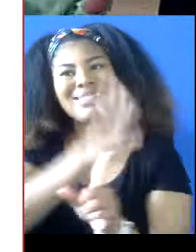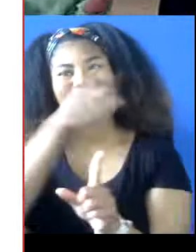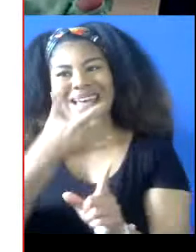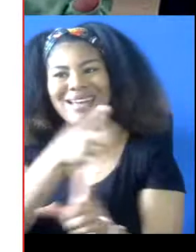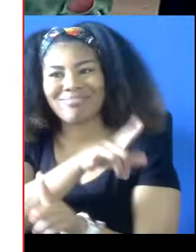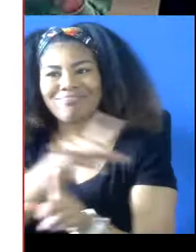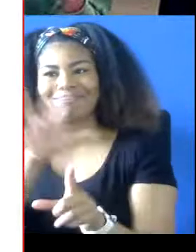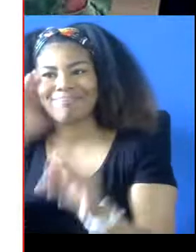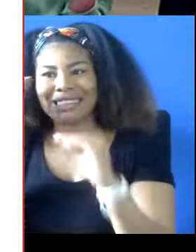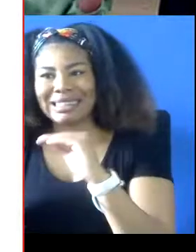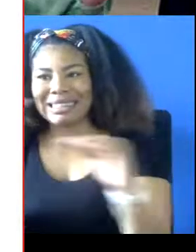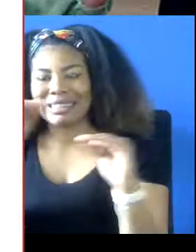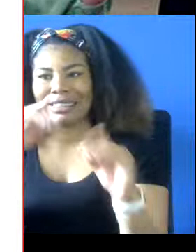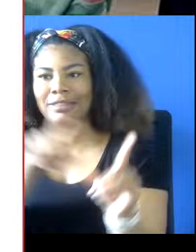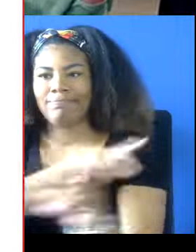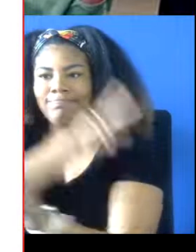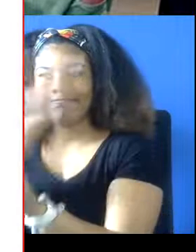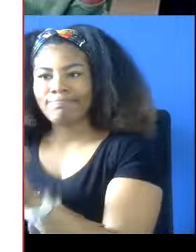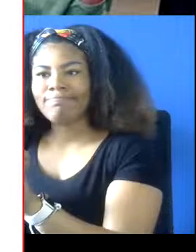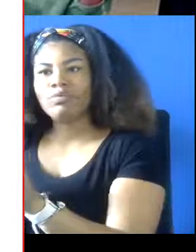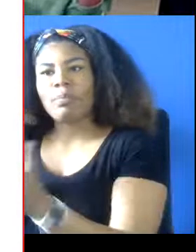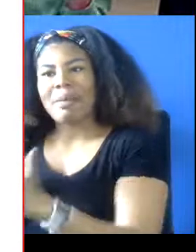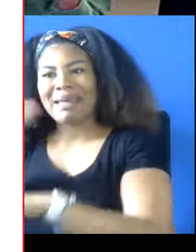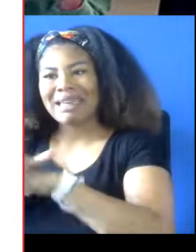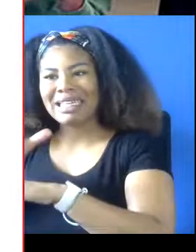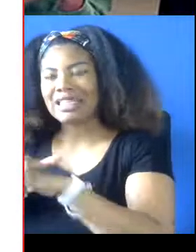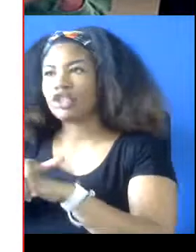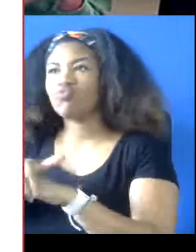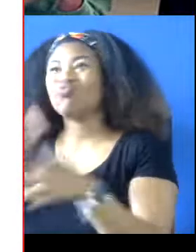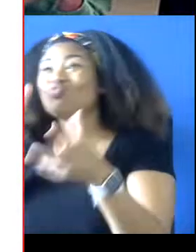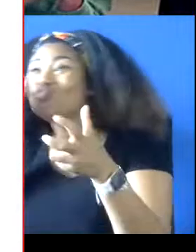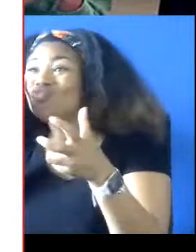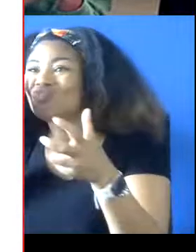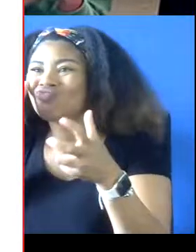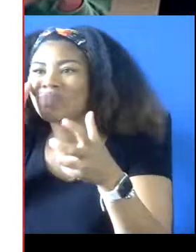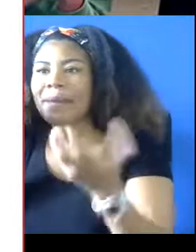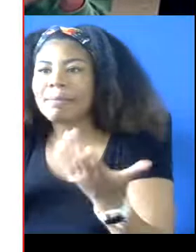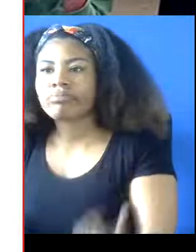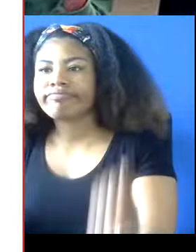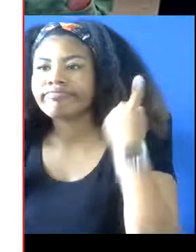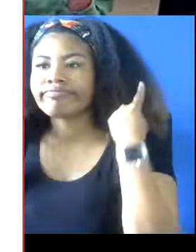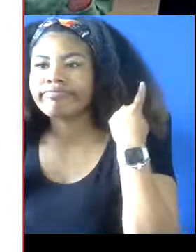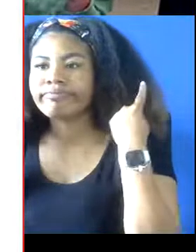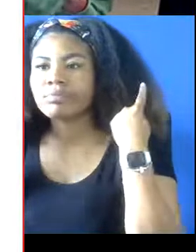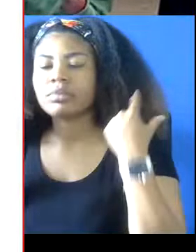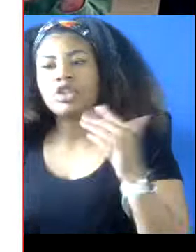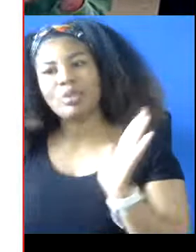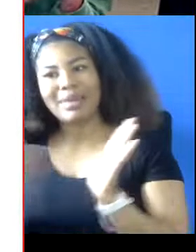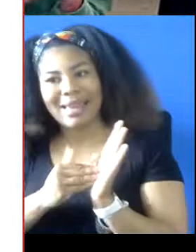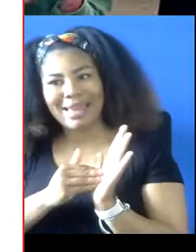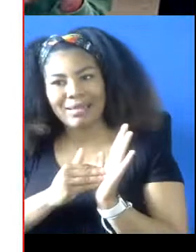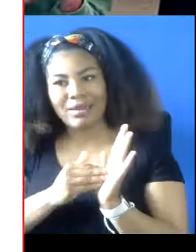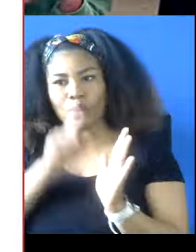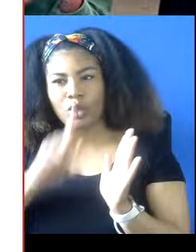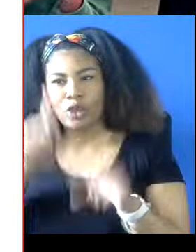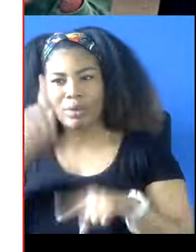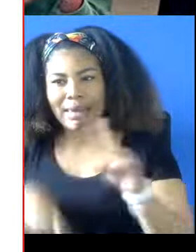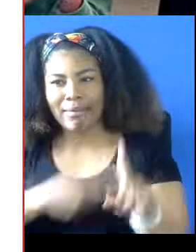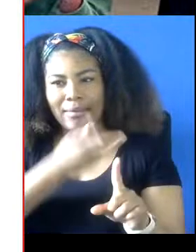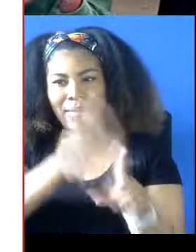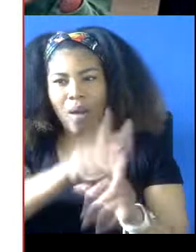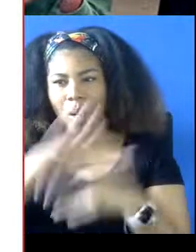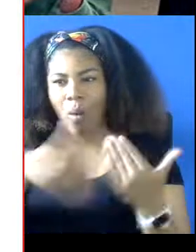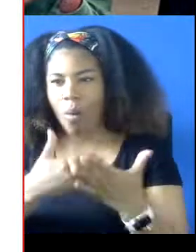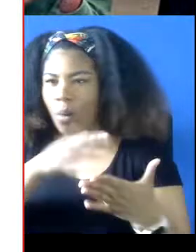and accepted by a student when we talk about that neurodivergency. So again, this study reinforced the